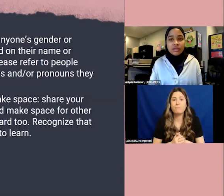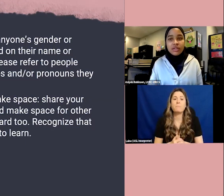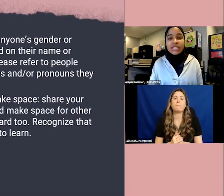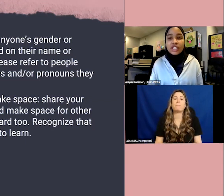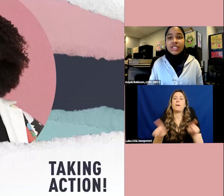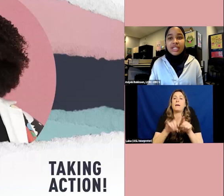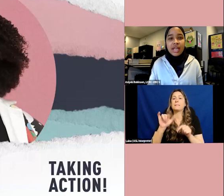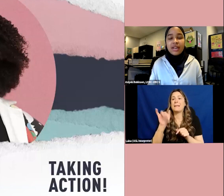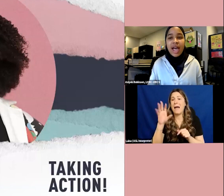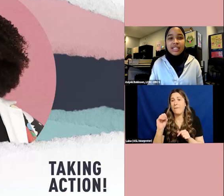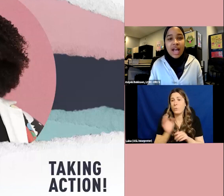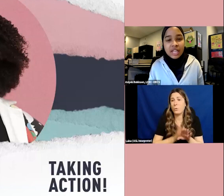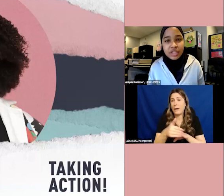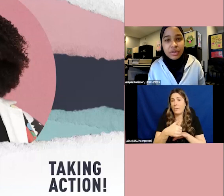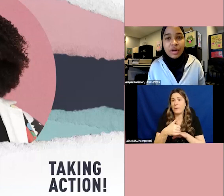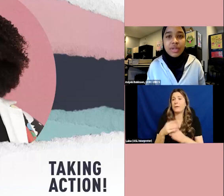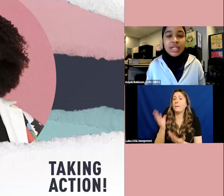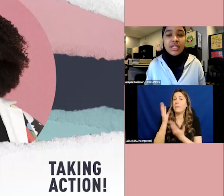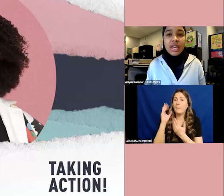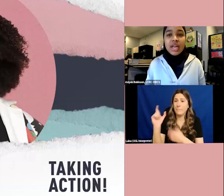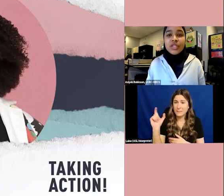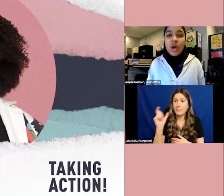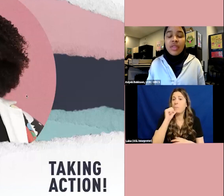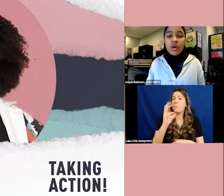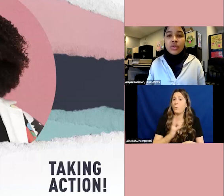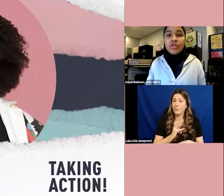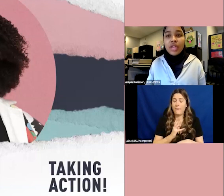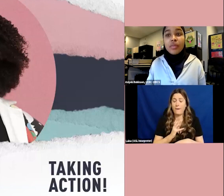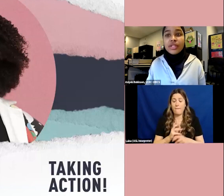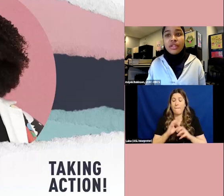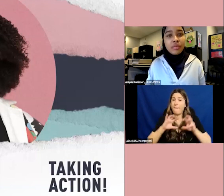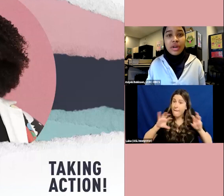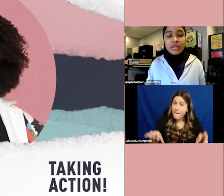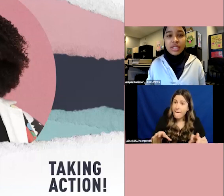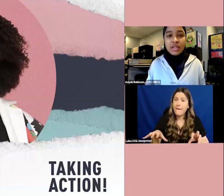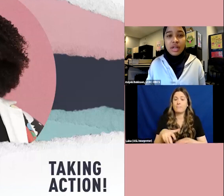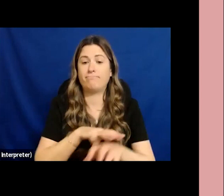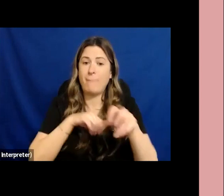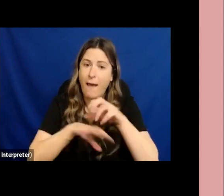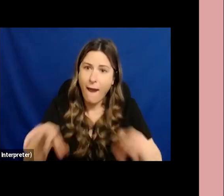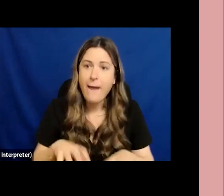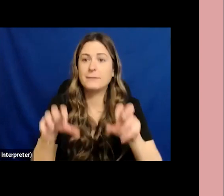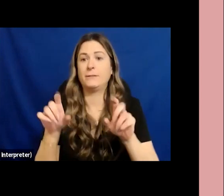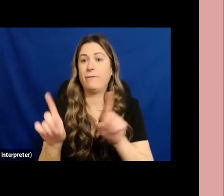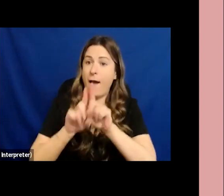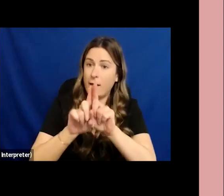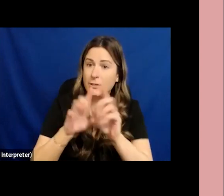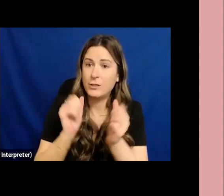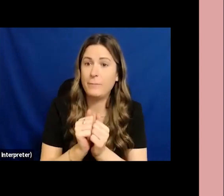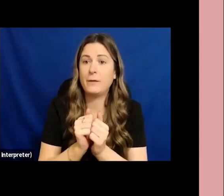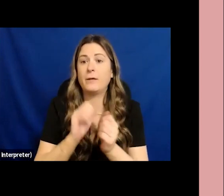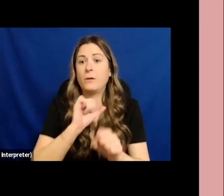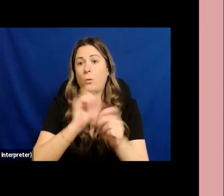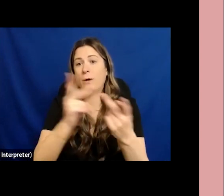muslim woman the discussion today active allyship in the workplace is one that holds great personal importance the victoria immigrant and